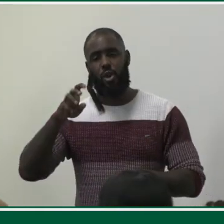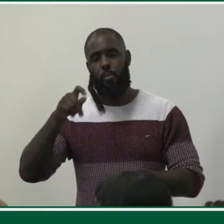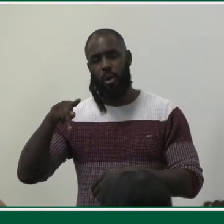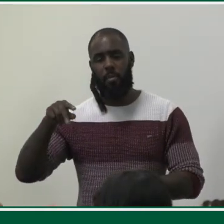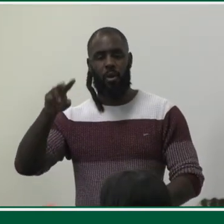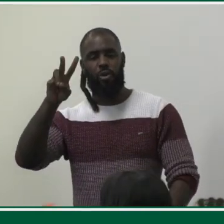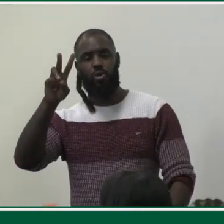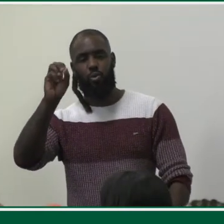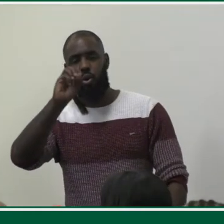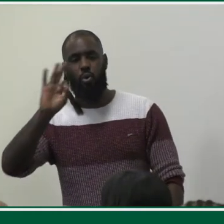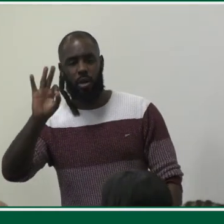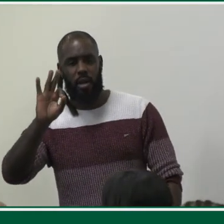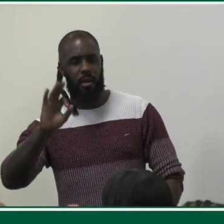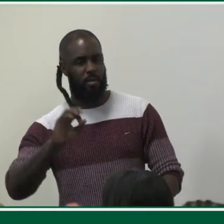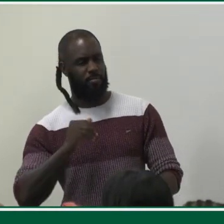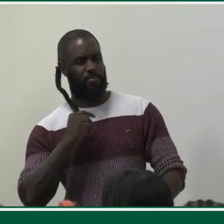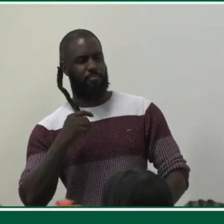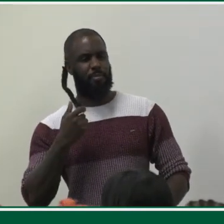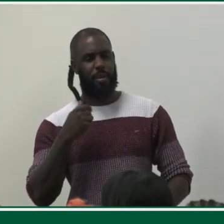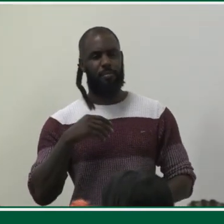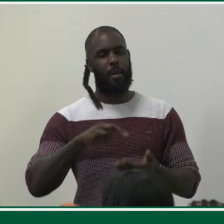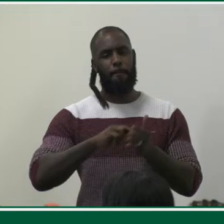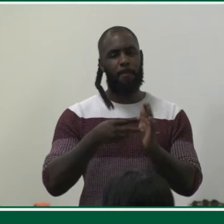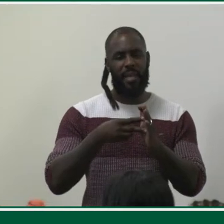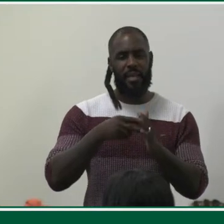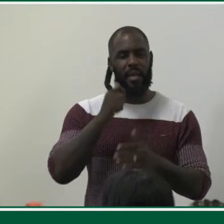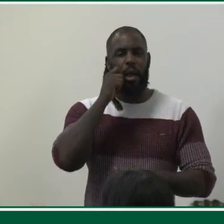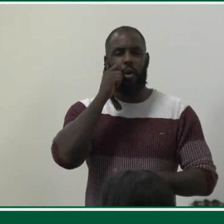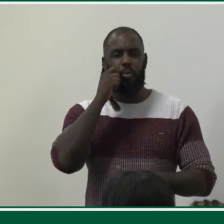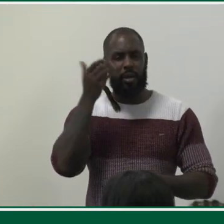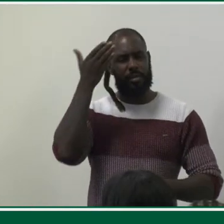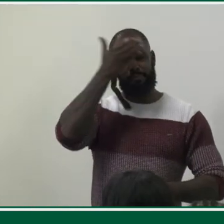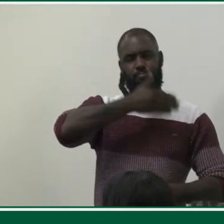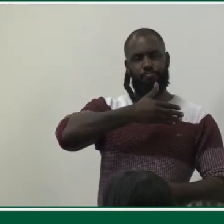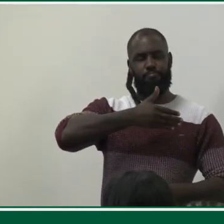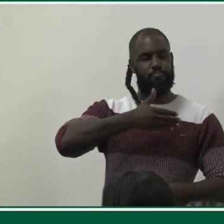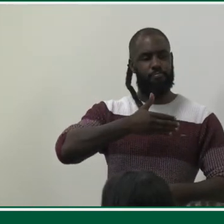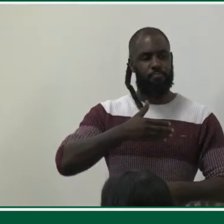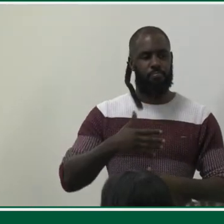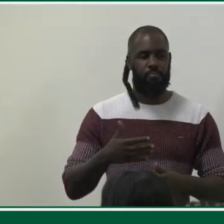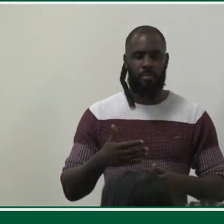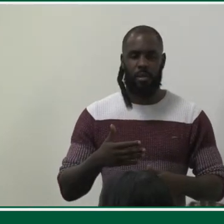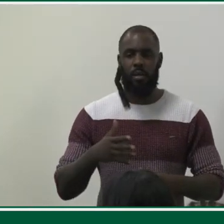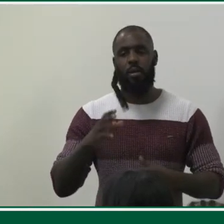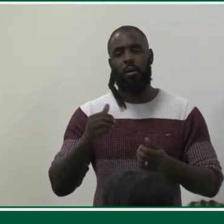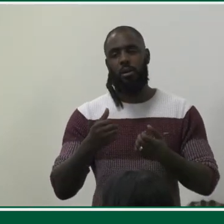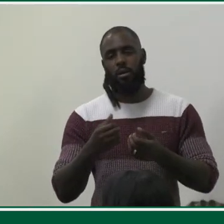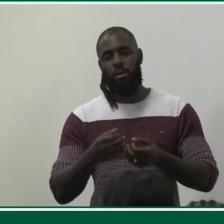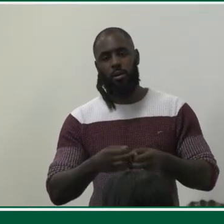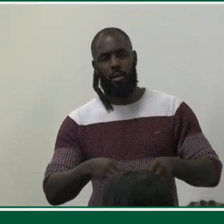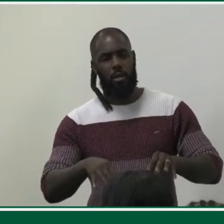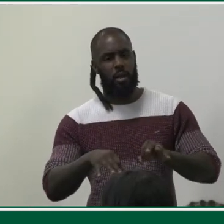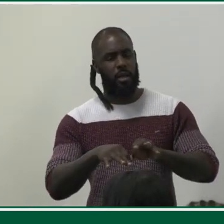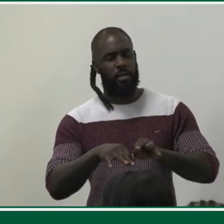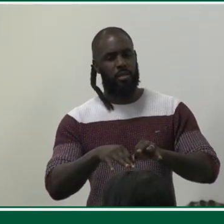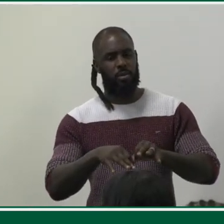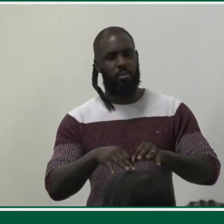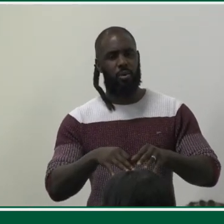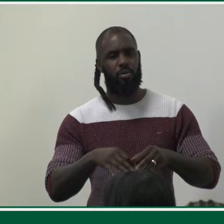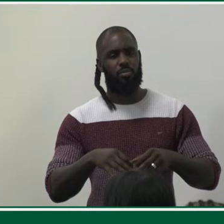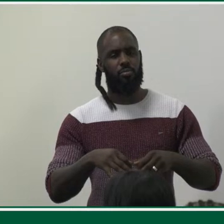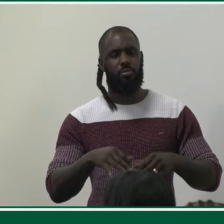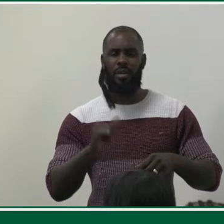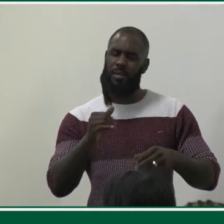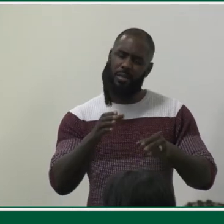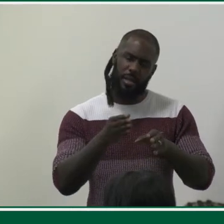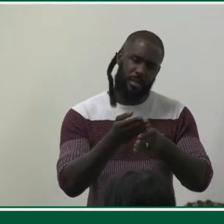Thank you so much for that question. No, I think it's important to stress again that the Black Honors College is open